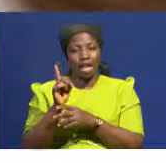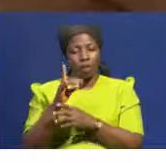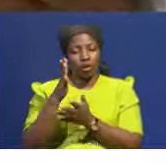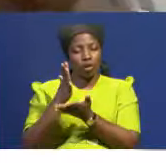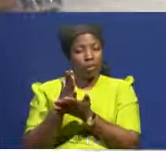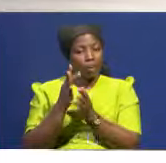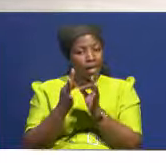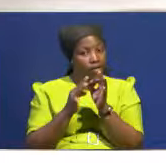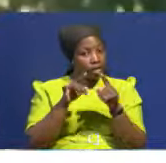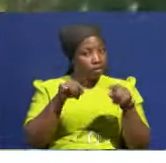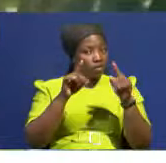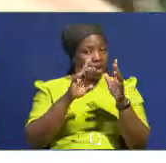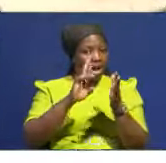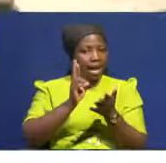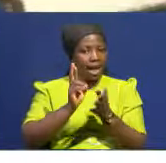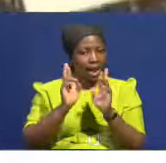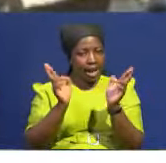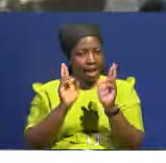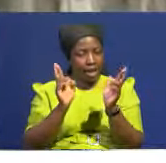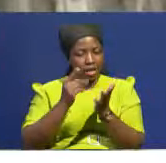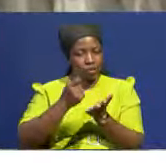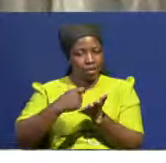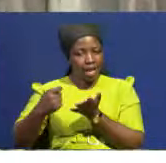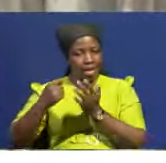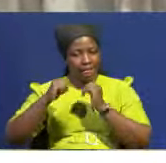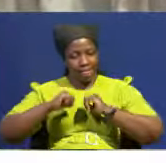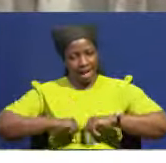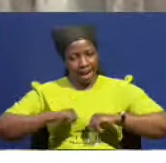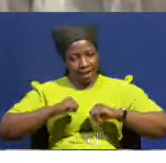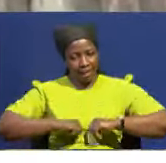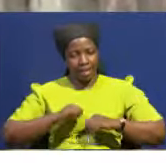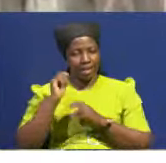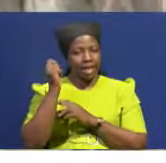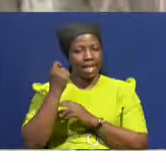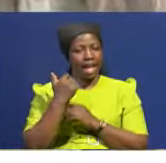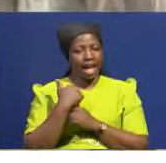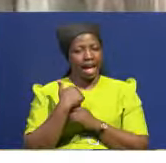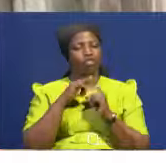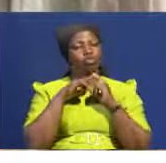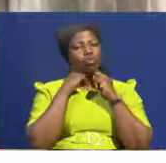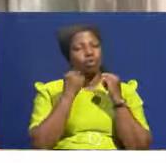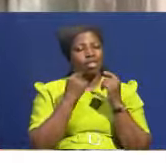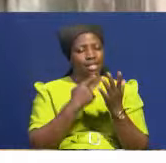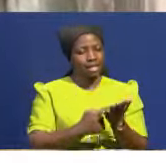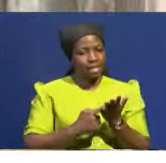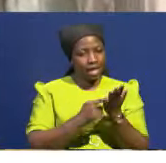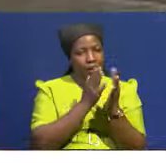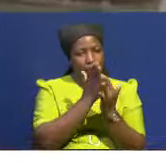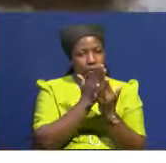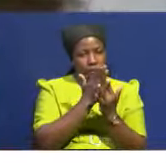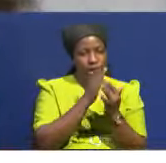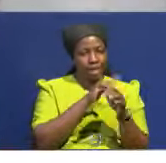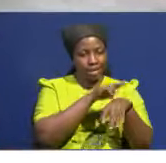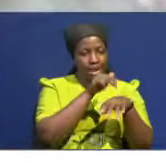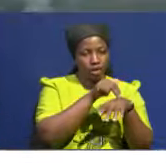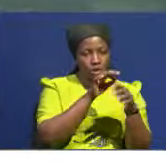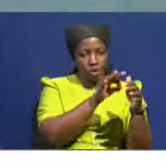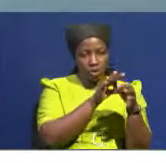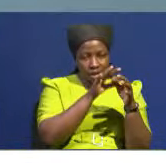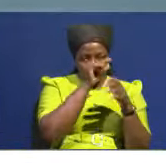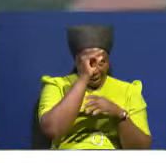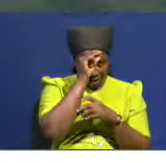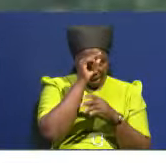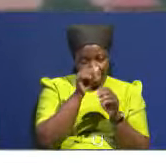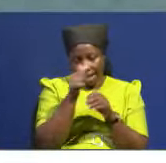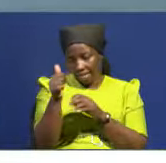the Tumaini Consensus. Kenya has been hosting negotiations between the Revitalist Transition Government of National Unity and